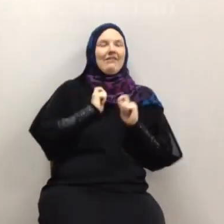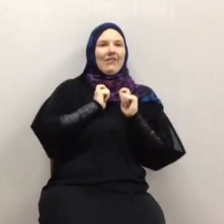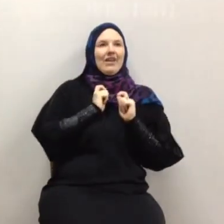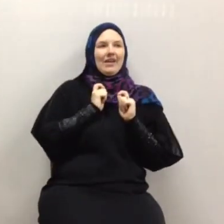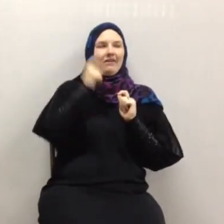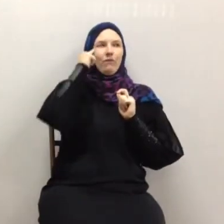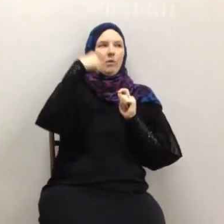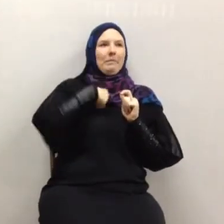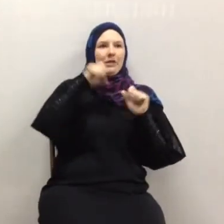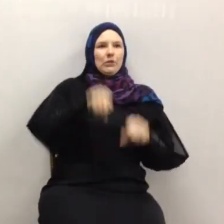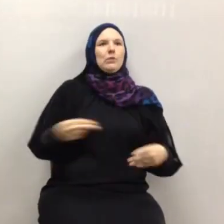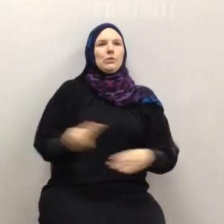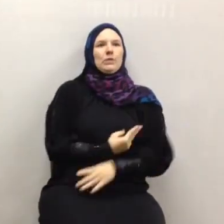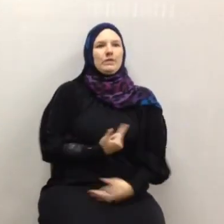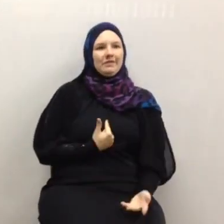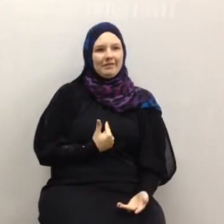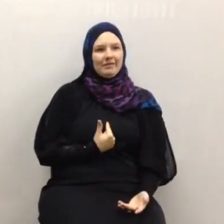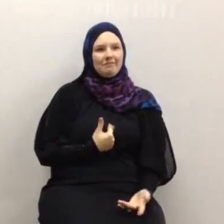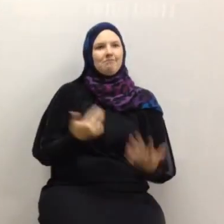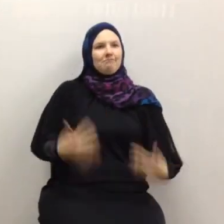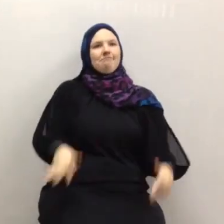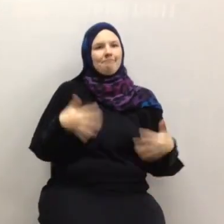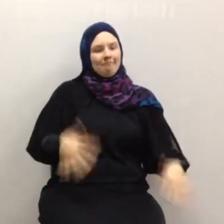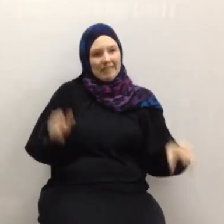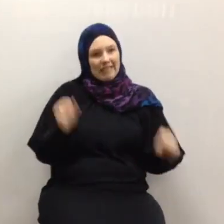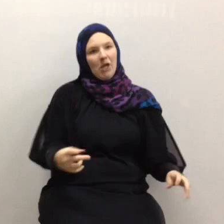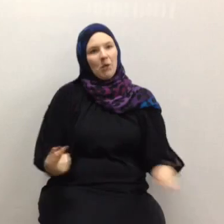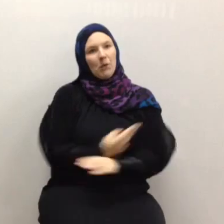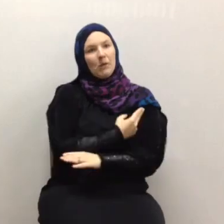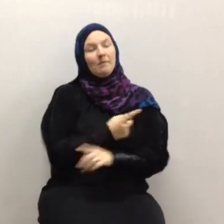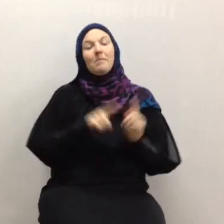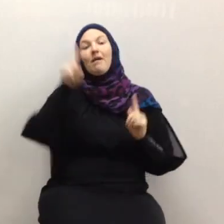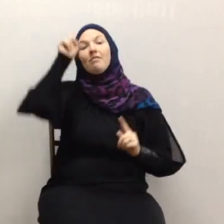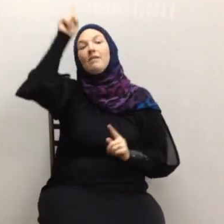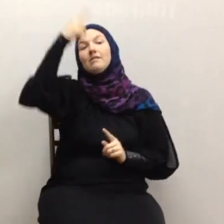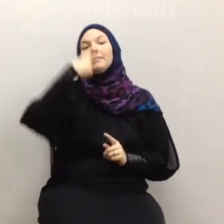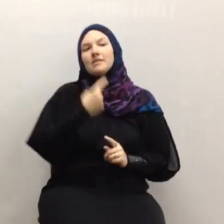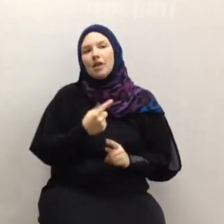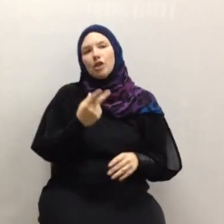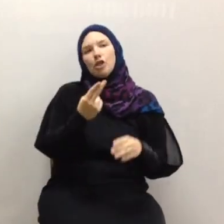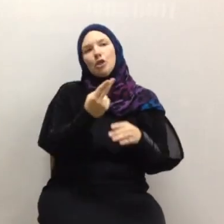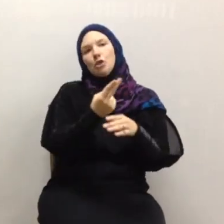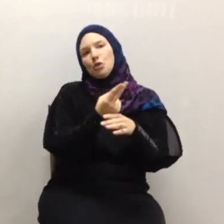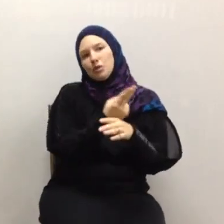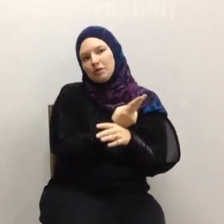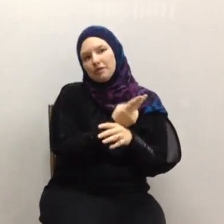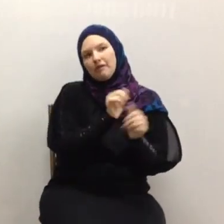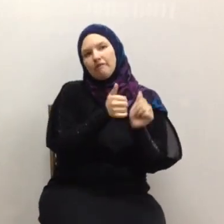it. But Allah says, use it according to His guidance.